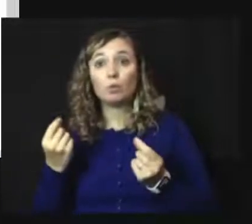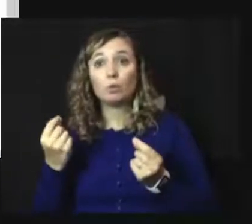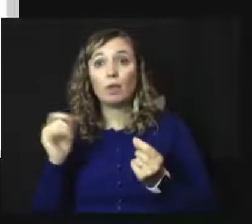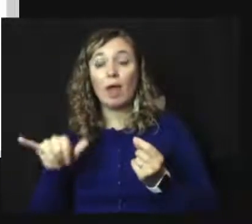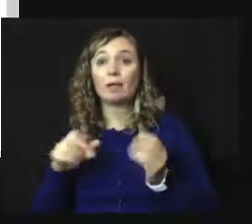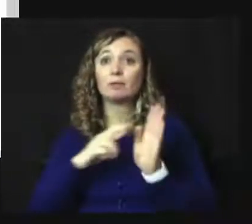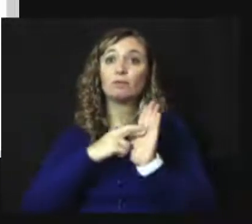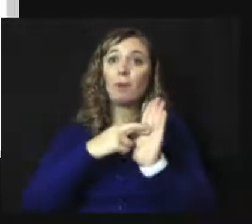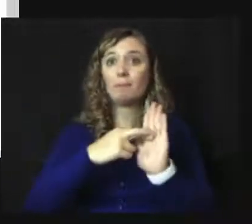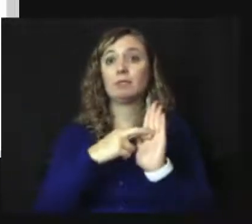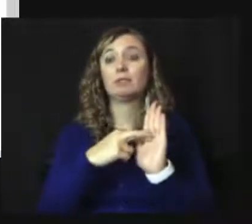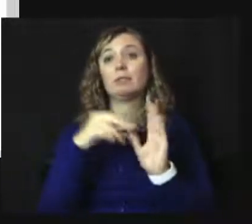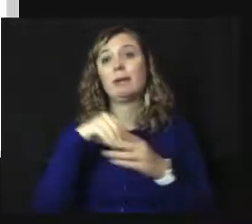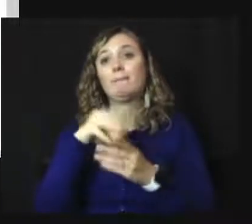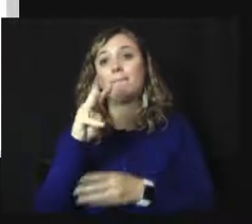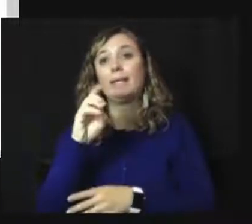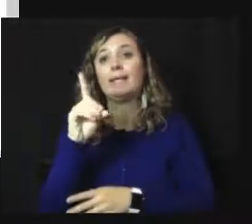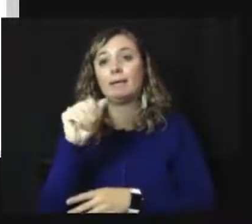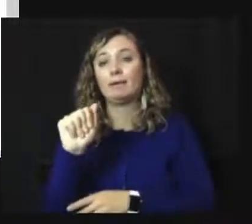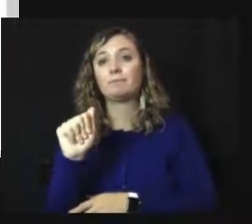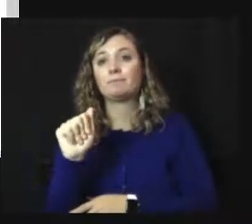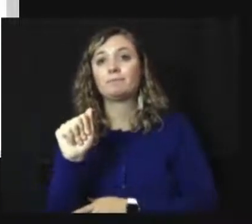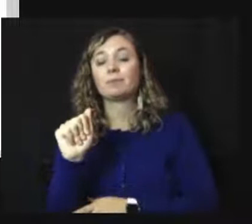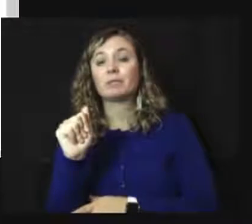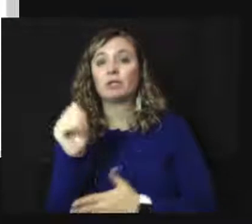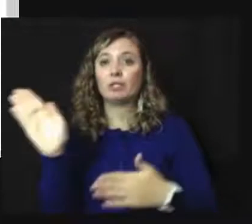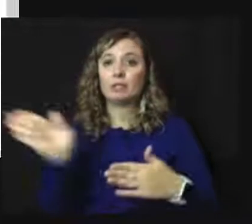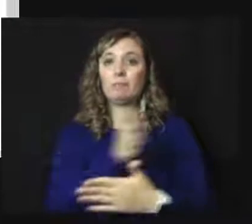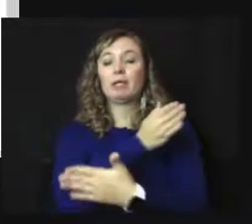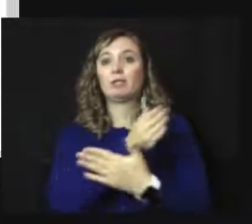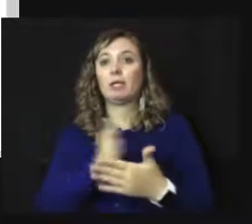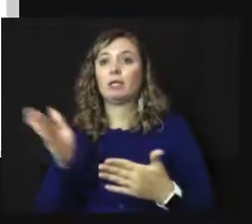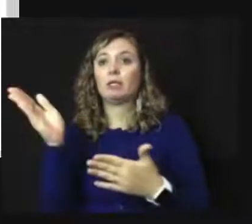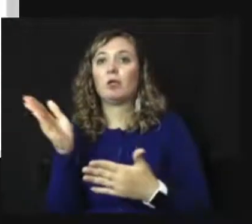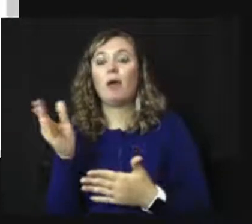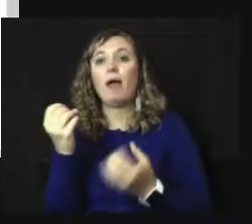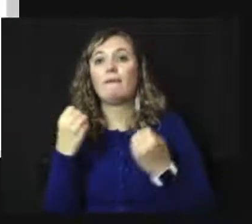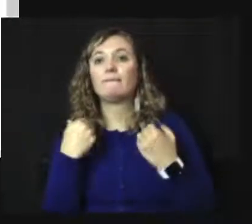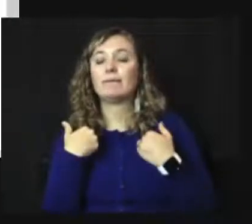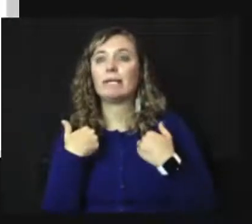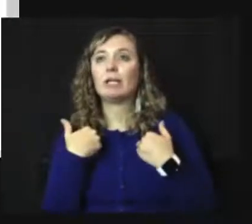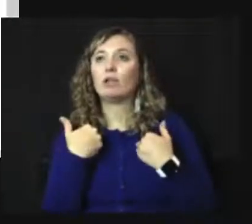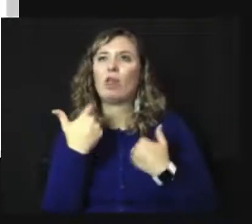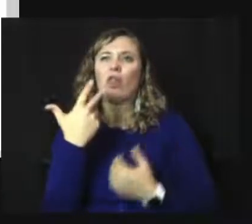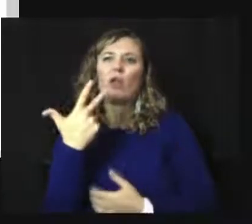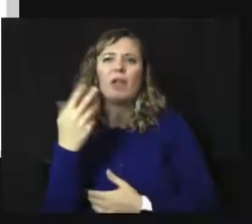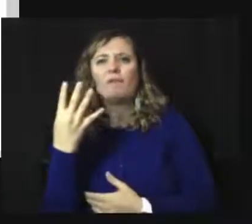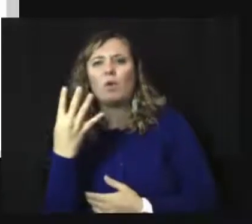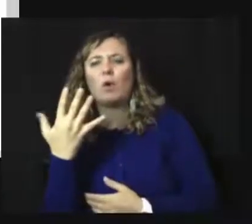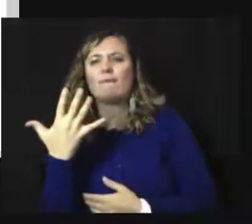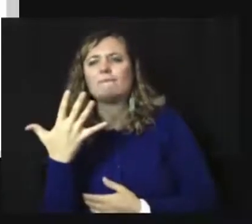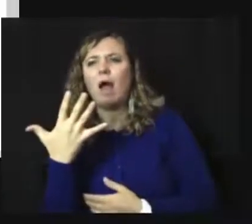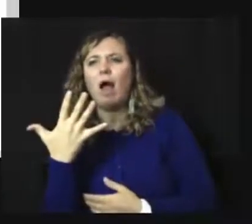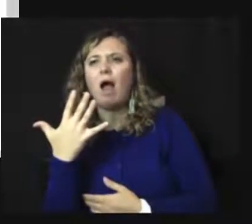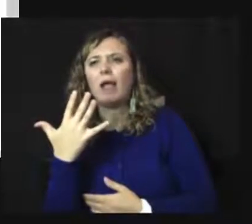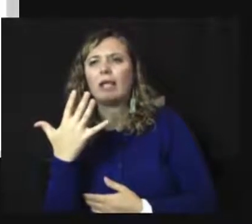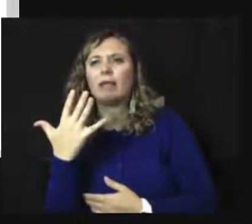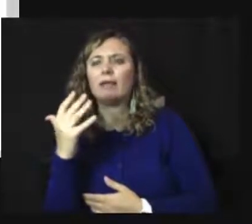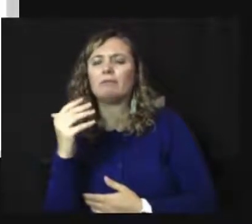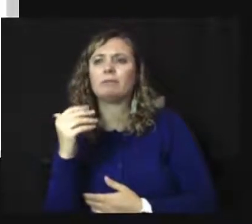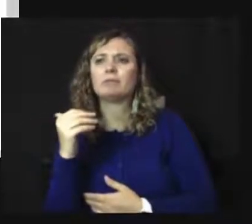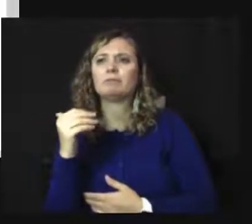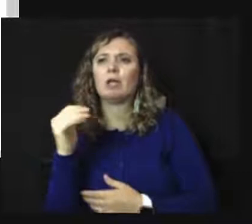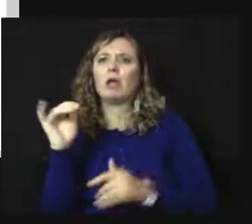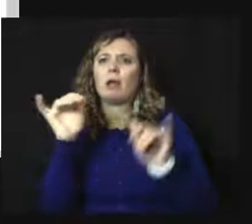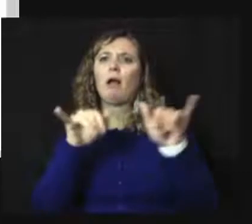of differences. So just having 3 or 4 or 5 archetypes that are usually still just kind of straight white men is